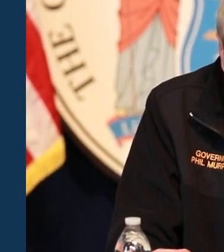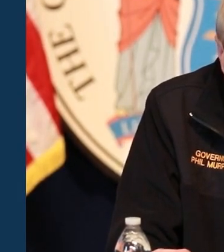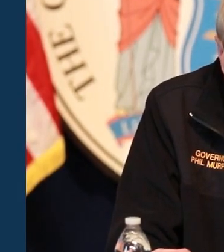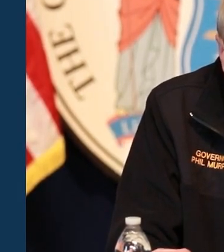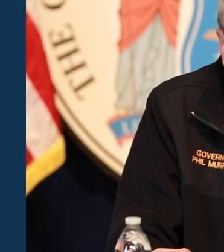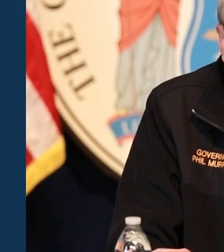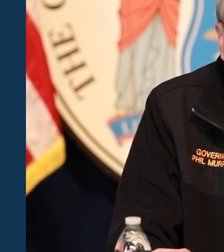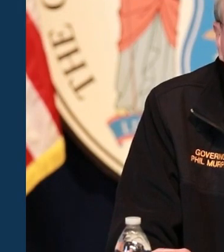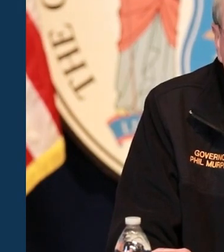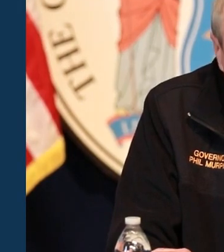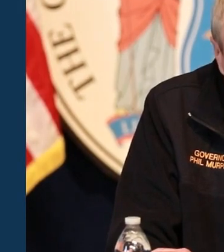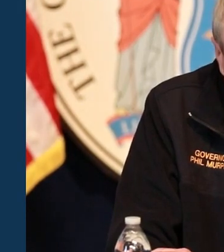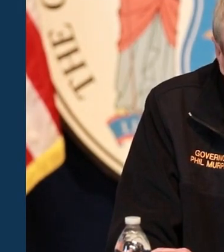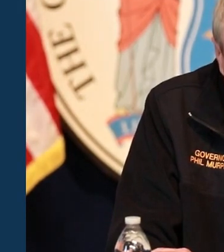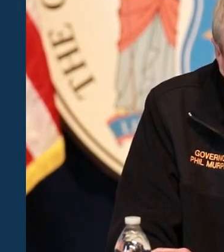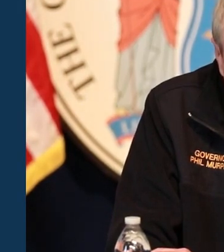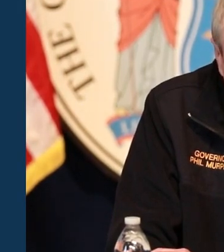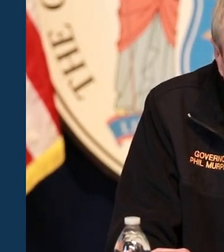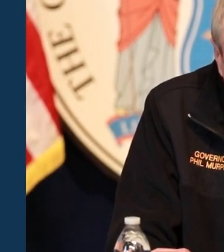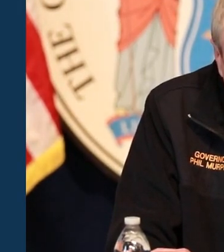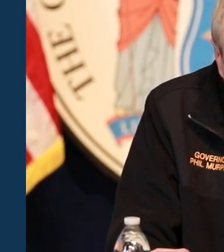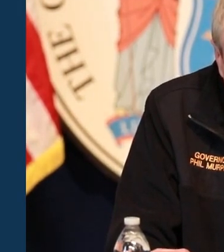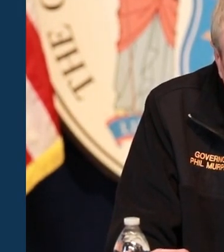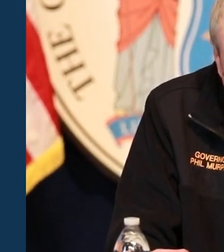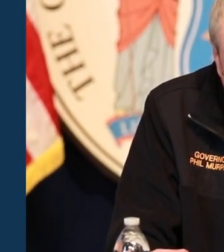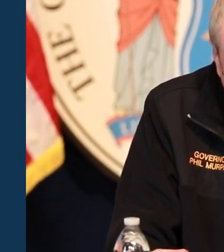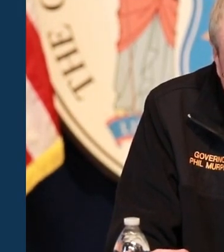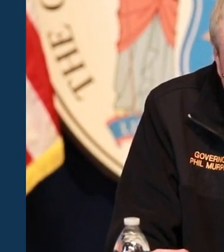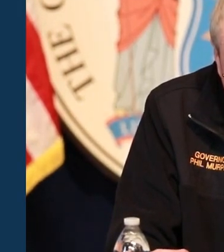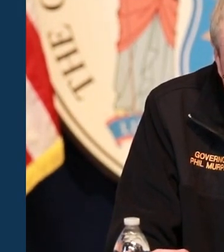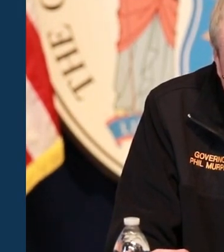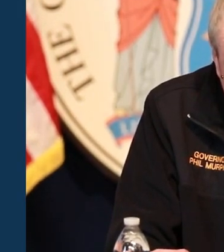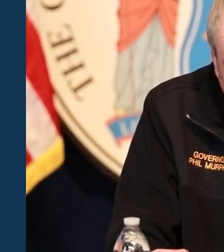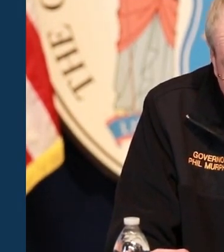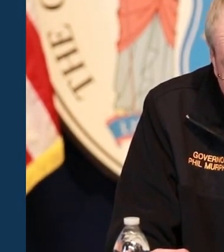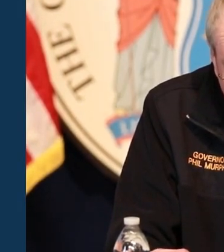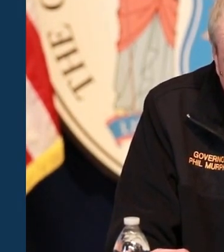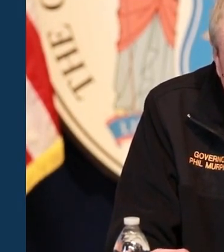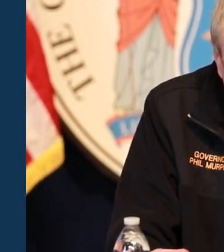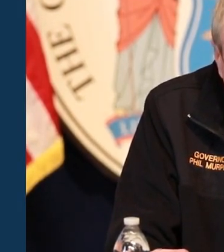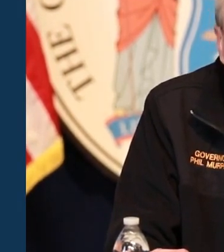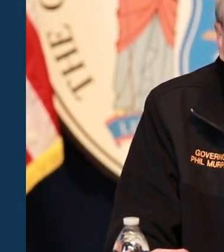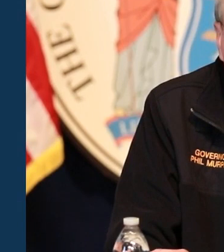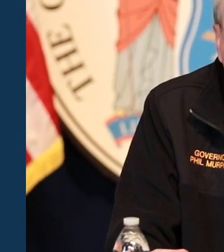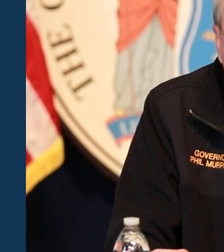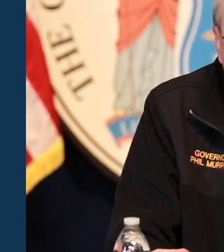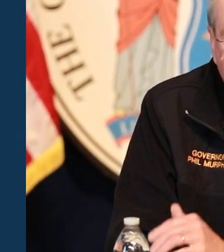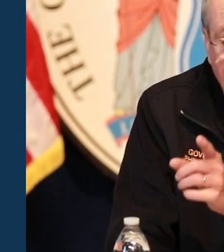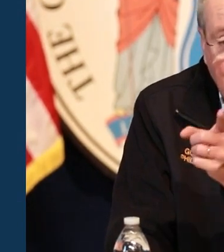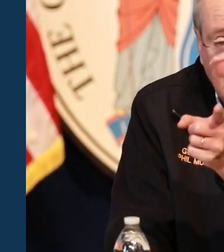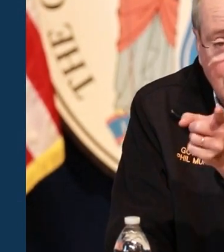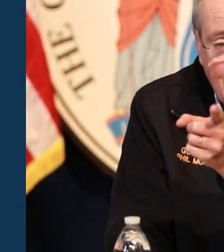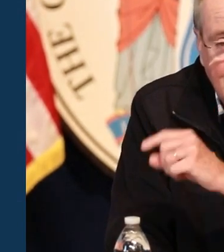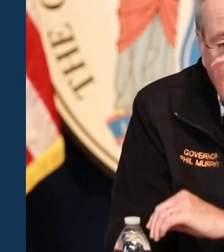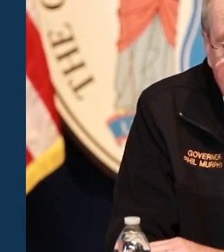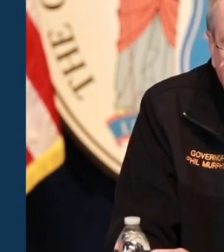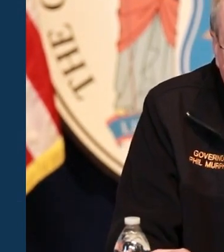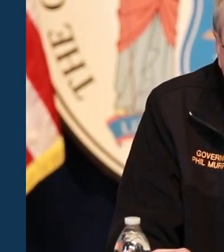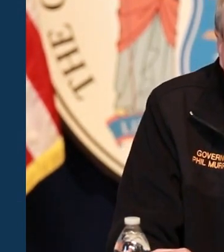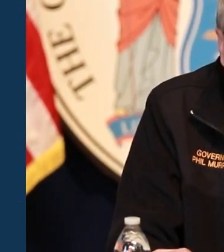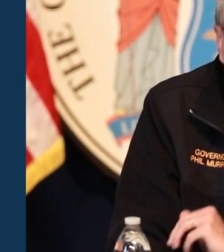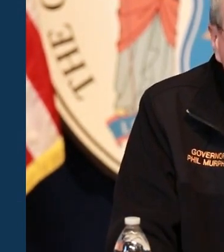and make life on the job just a little bit better. The troop donated their headbands to the Valley Hospital in Ridgewood. And there's an example